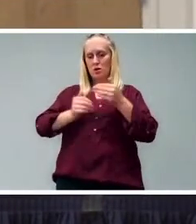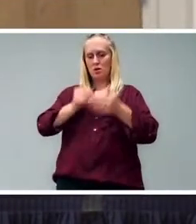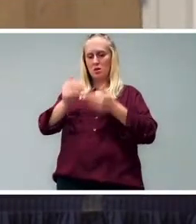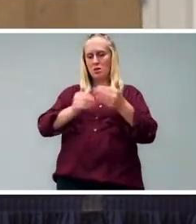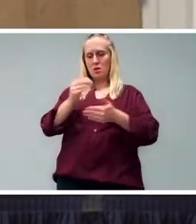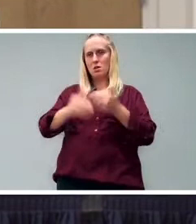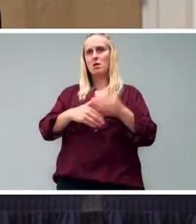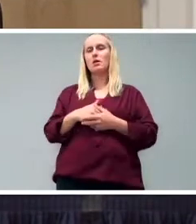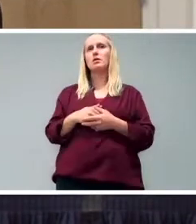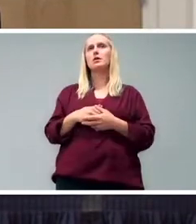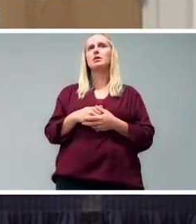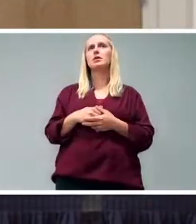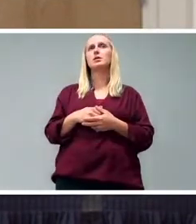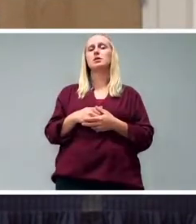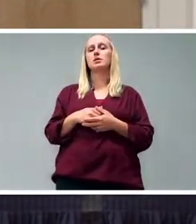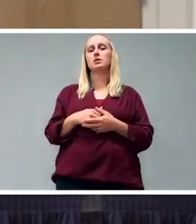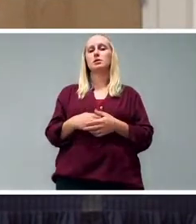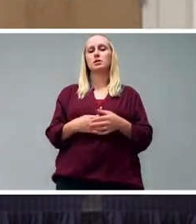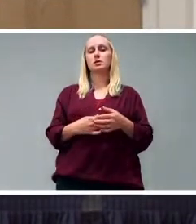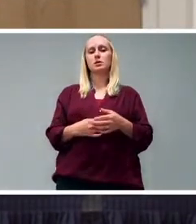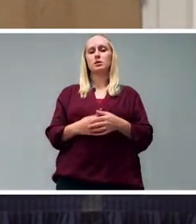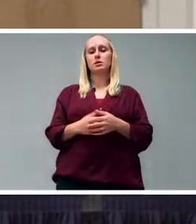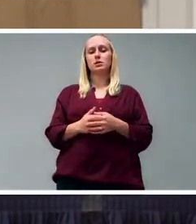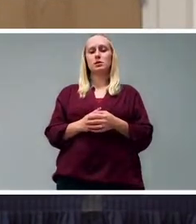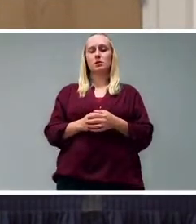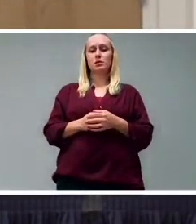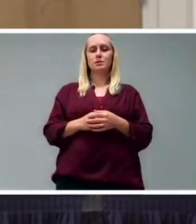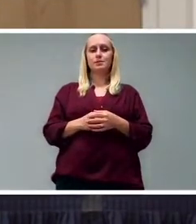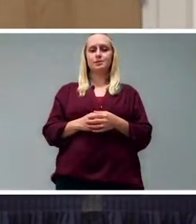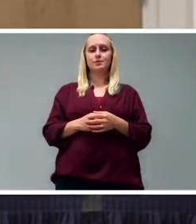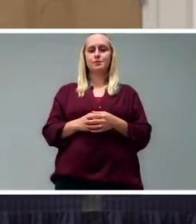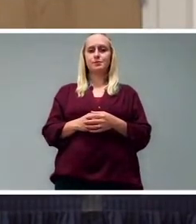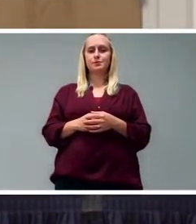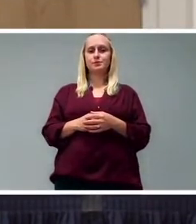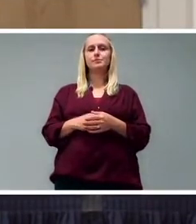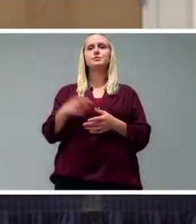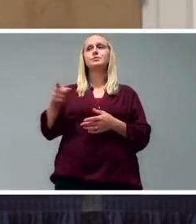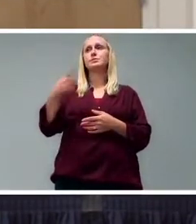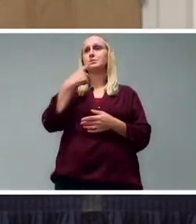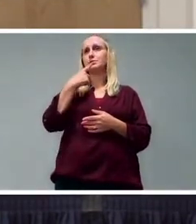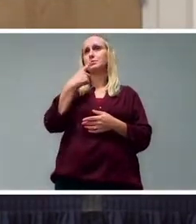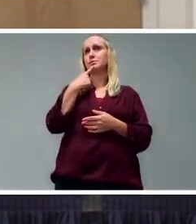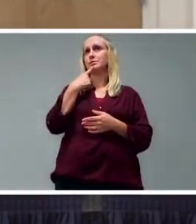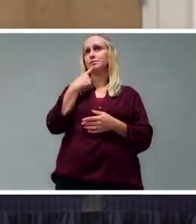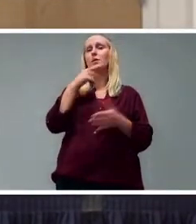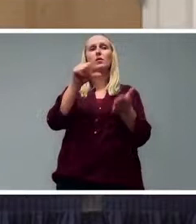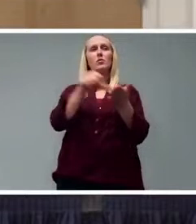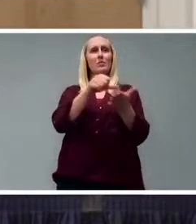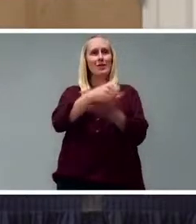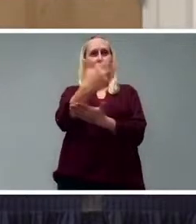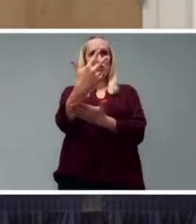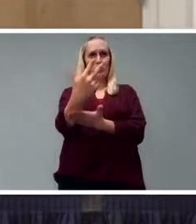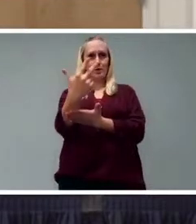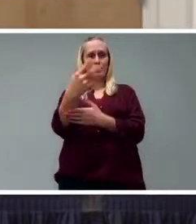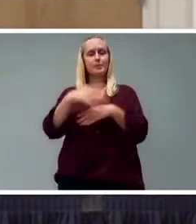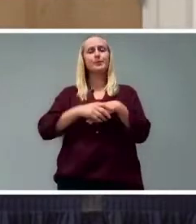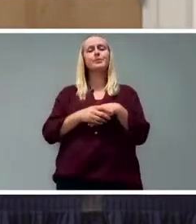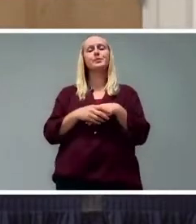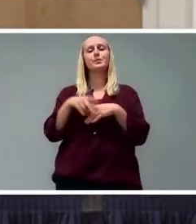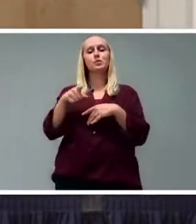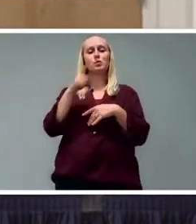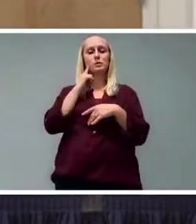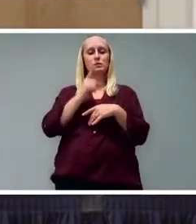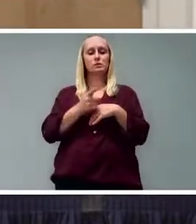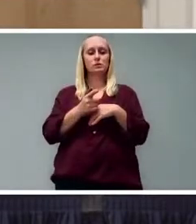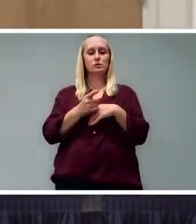conservative group here. And so when he says, in fact, if you go to page 3 and you see the